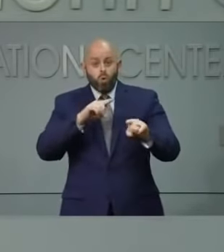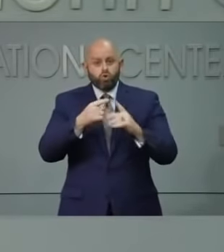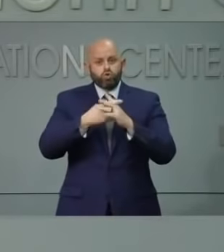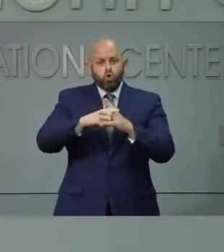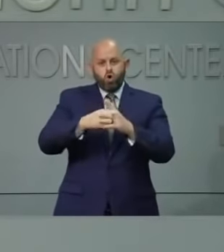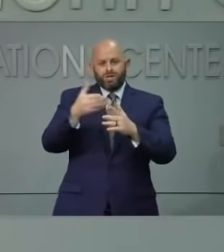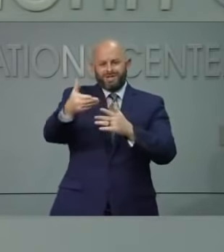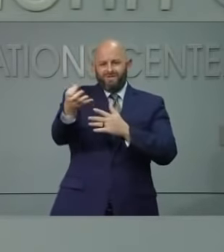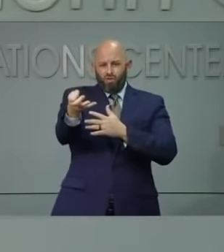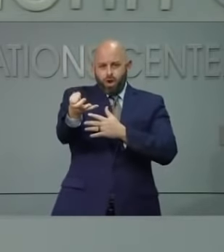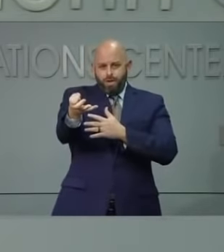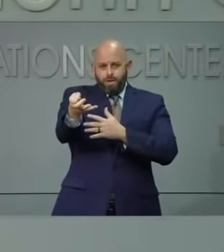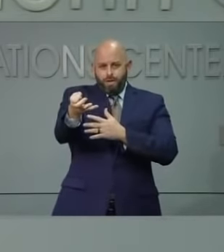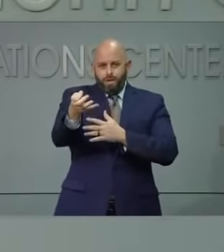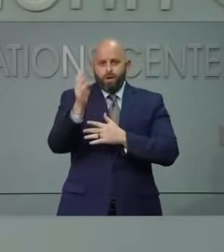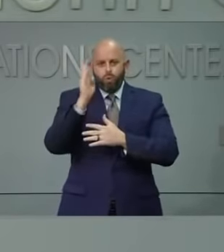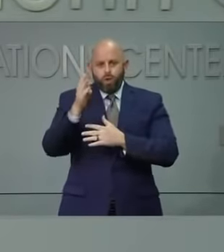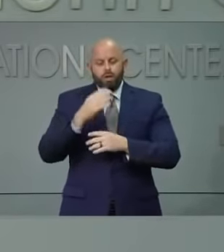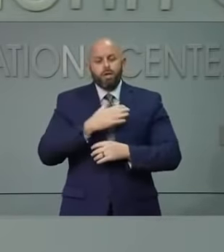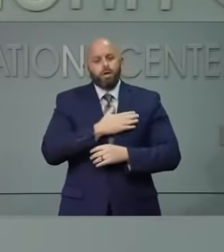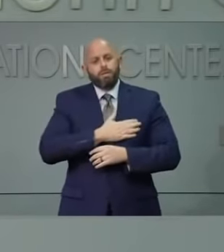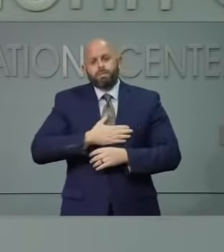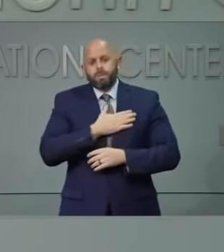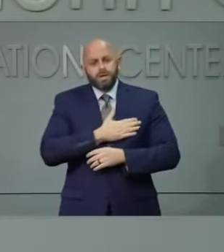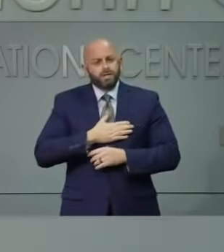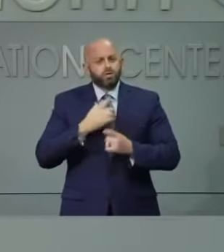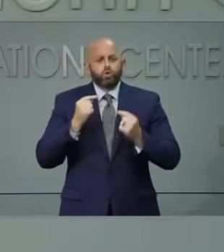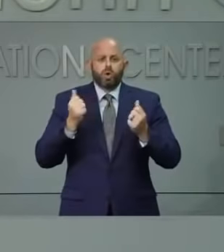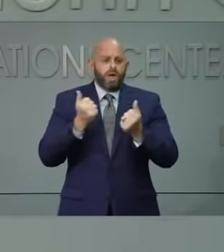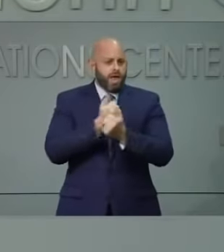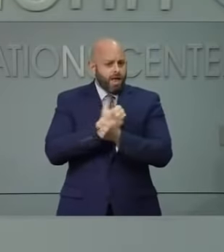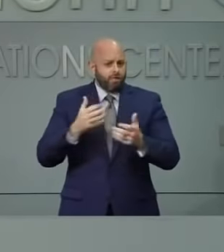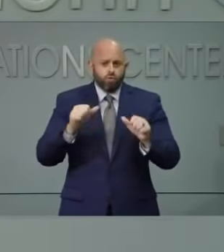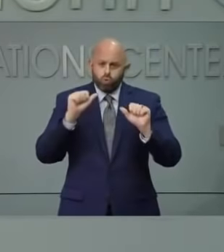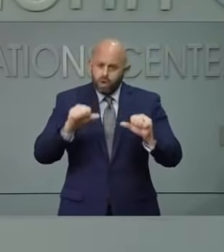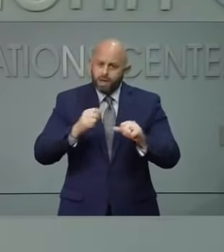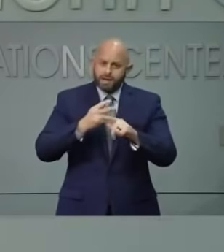Friday. Please do everything you can to keep